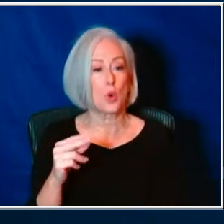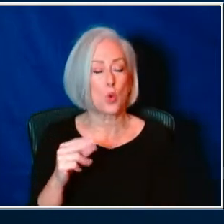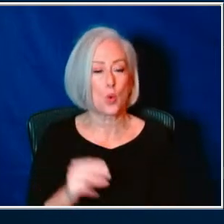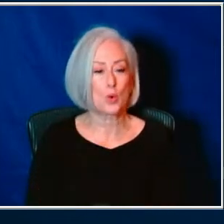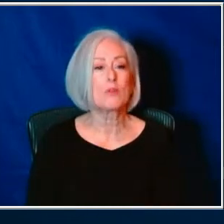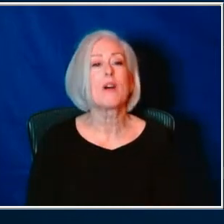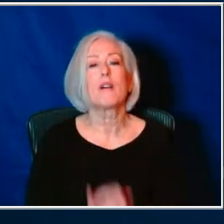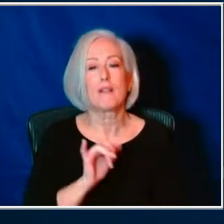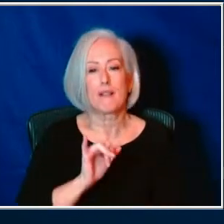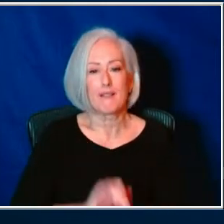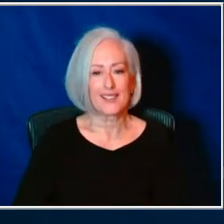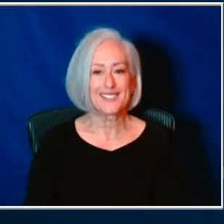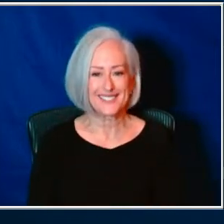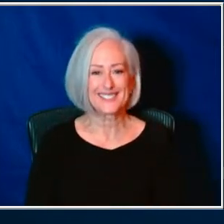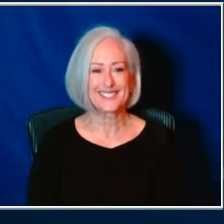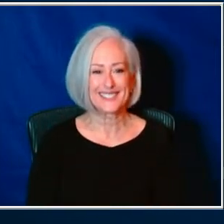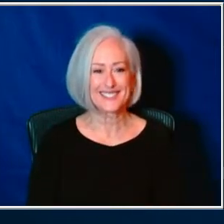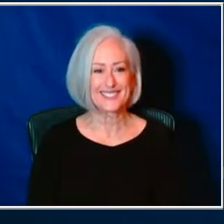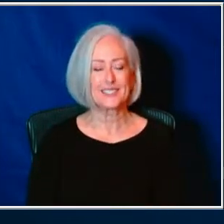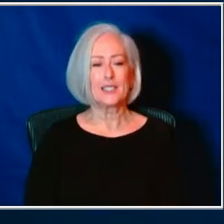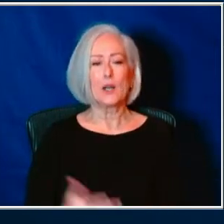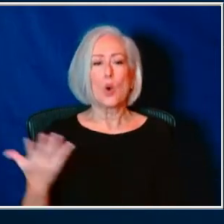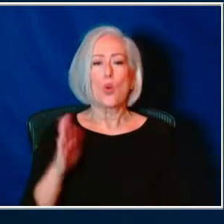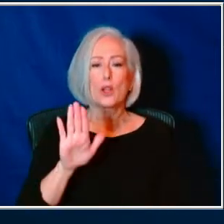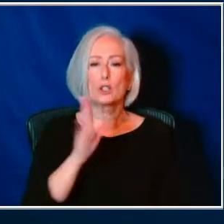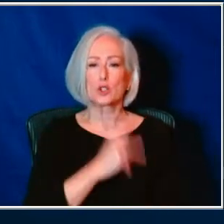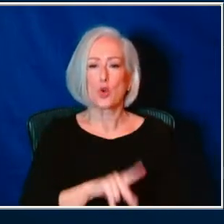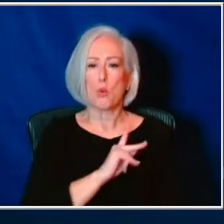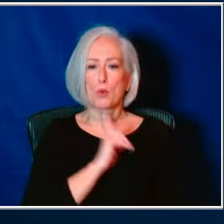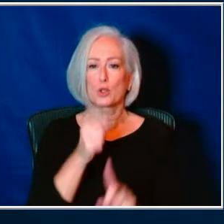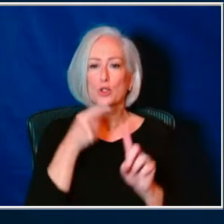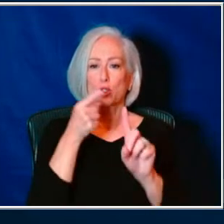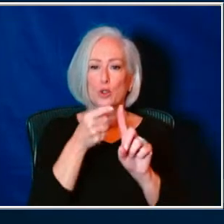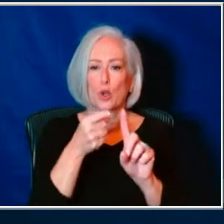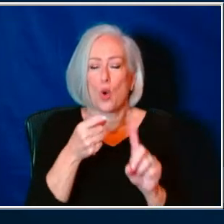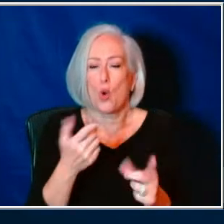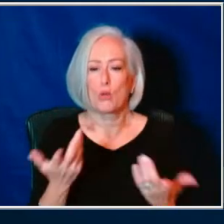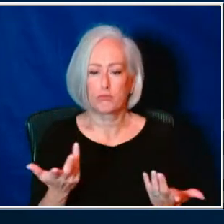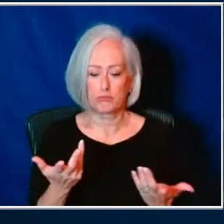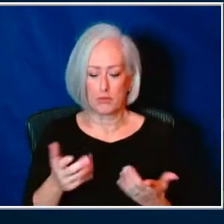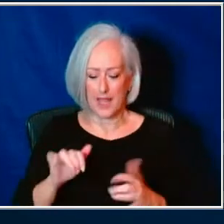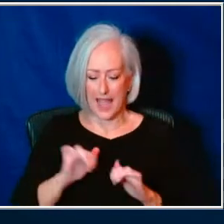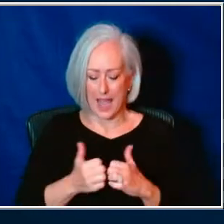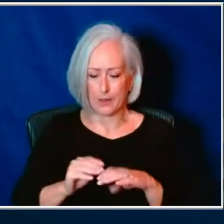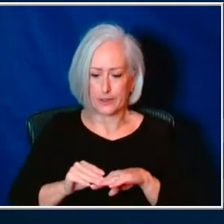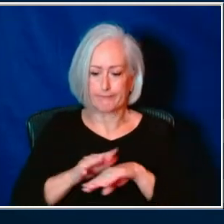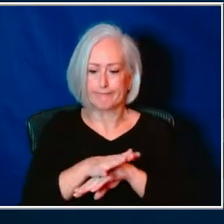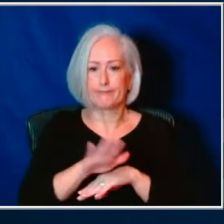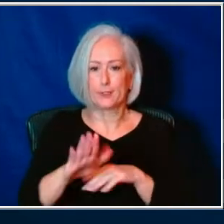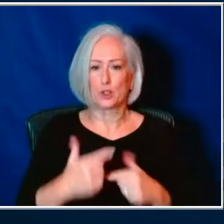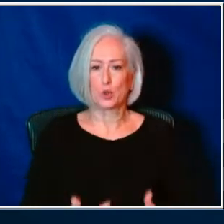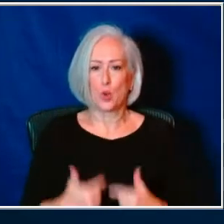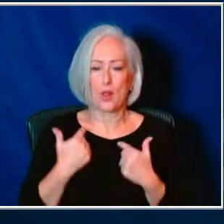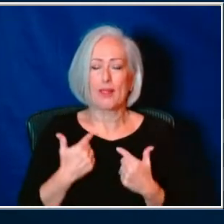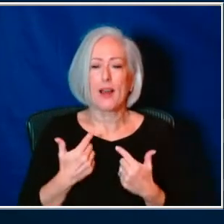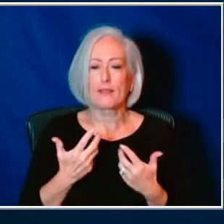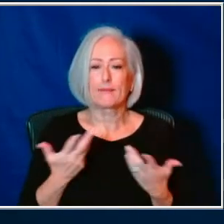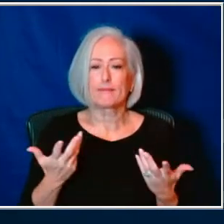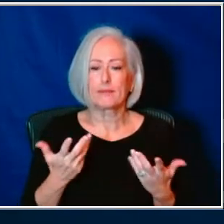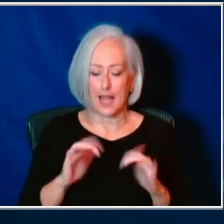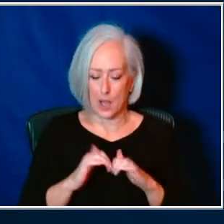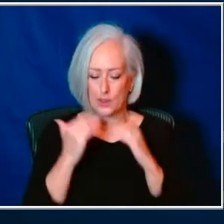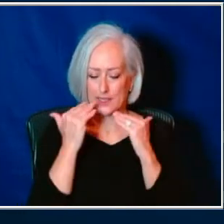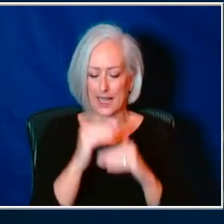All right. So what's your personal goal? Tell me a little bit, how has it affected your life? How has it limited